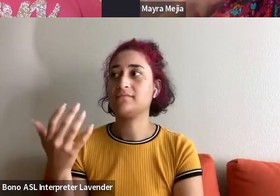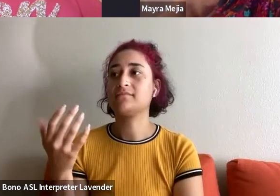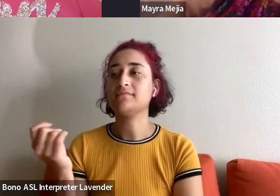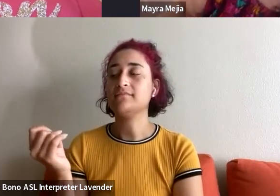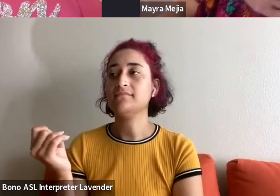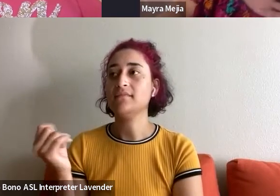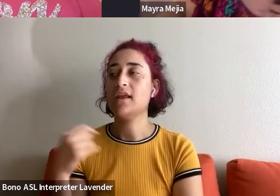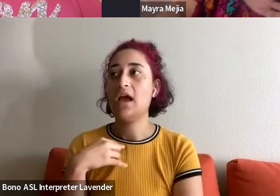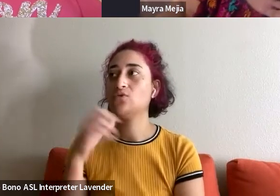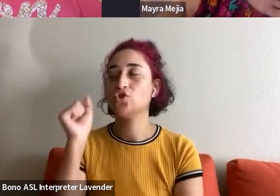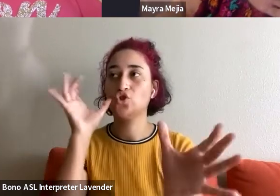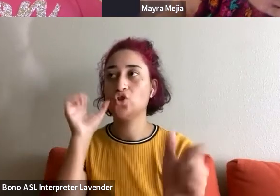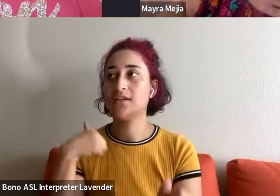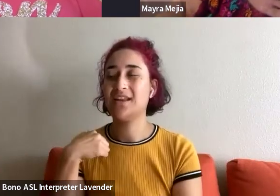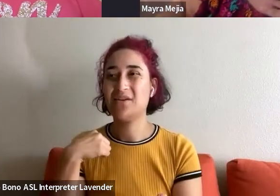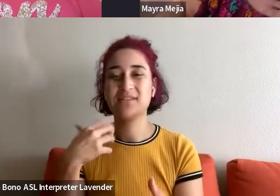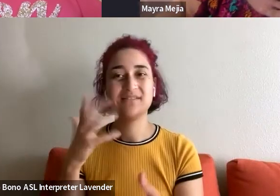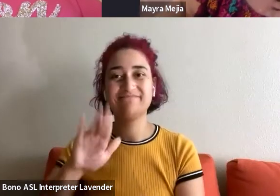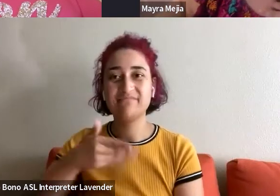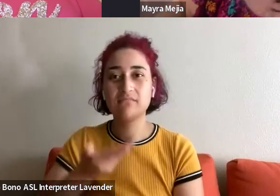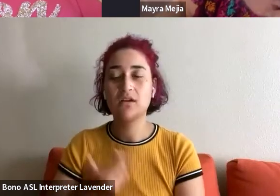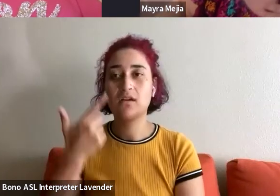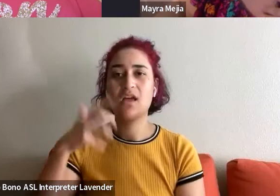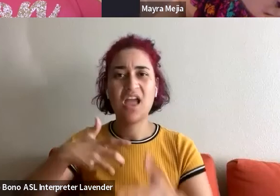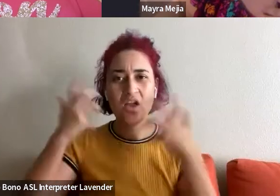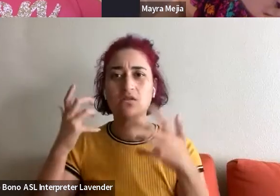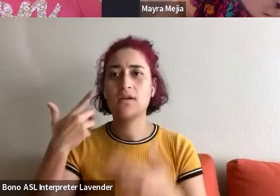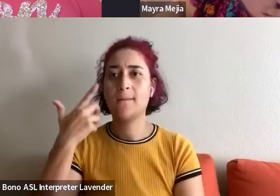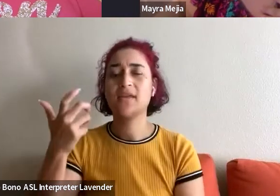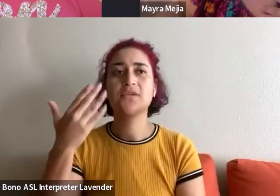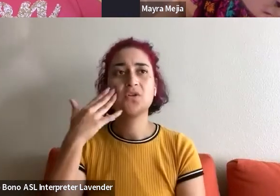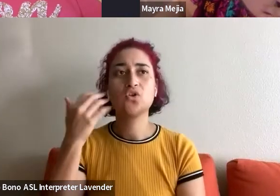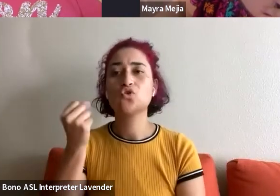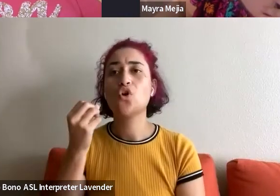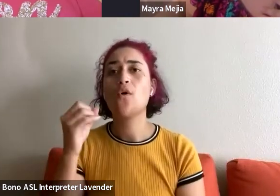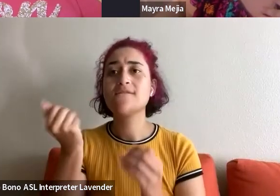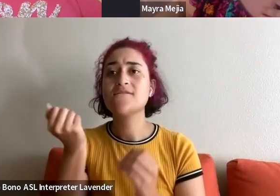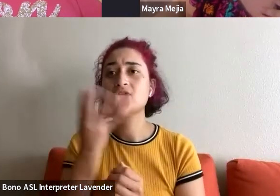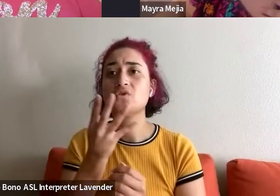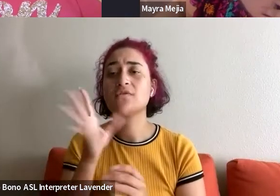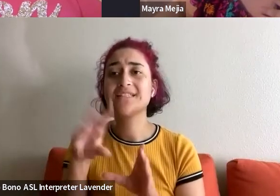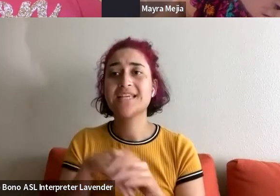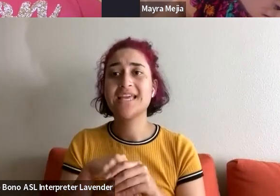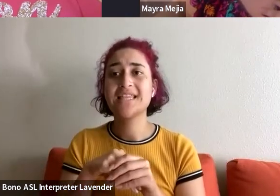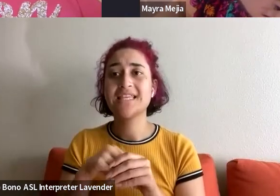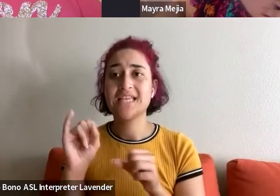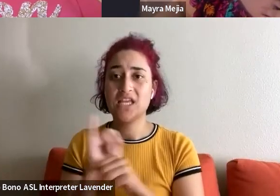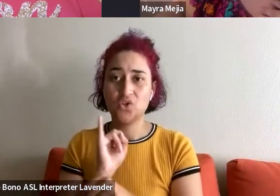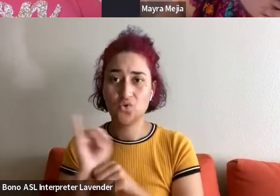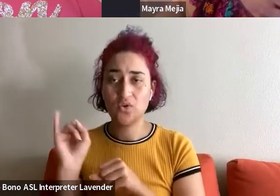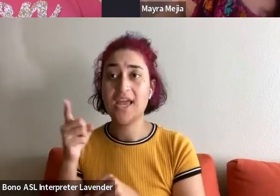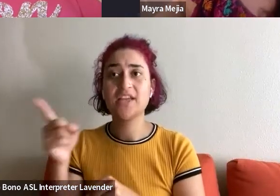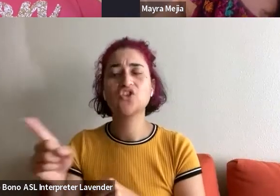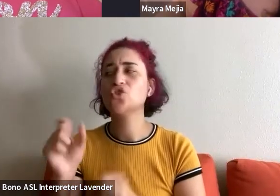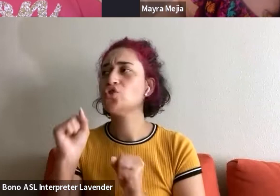I was just shocked, and I was so angry because I'm there's so few of us in this industry, and she's so well